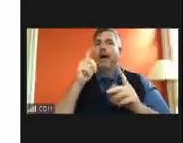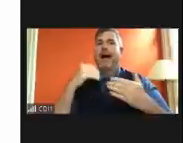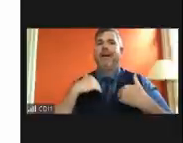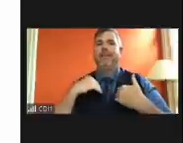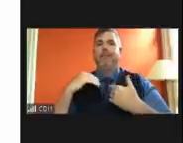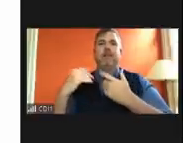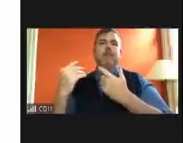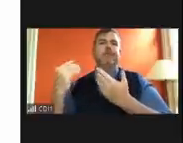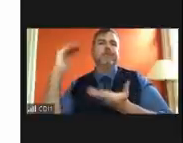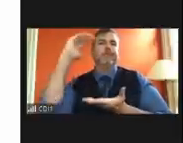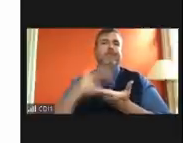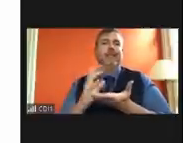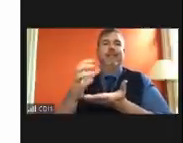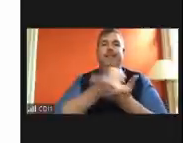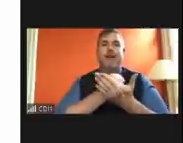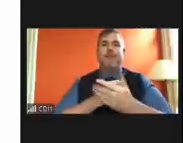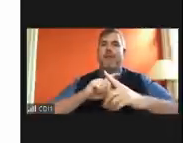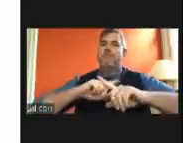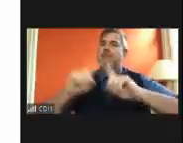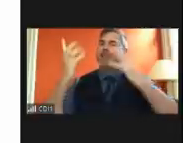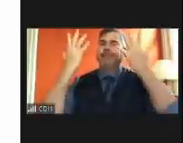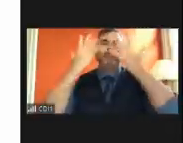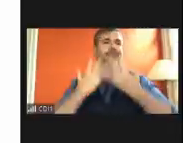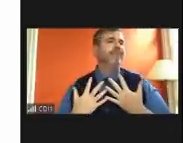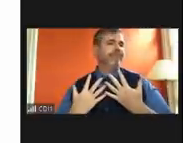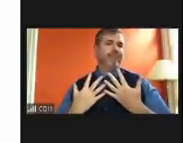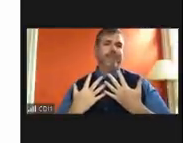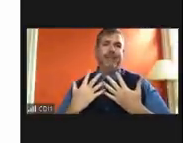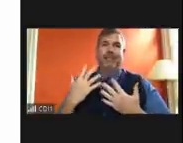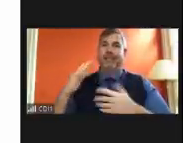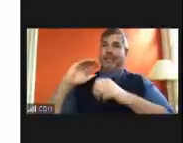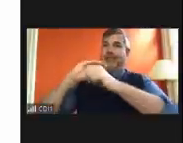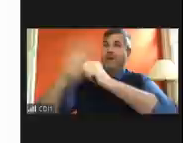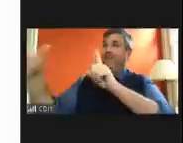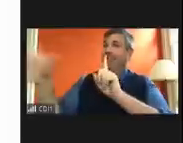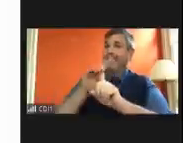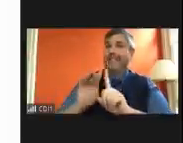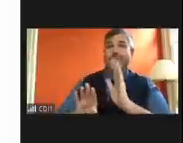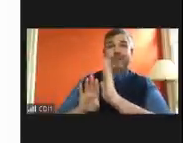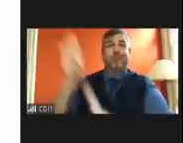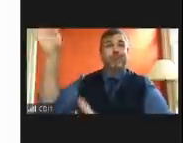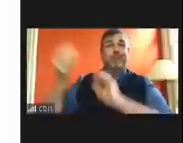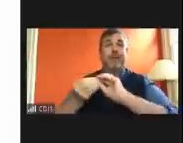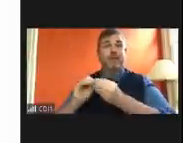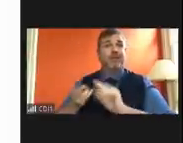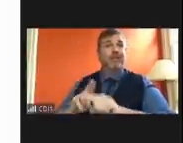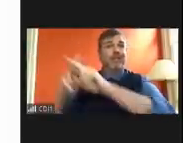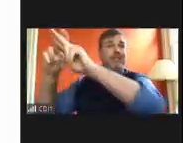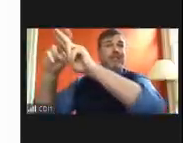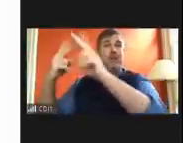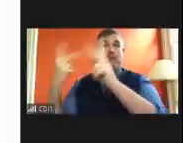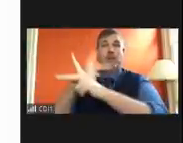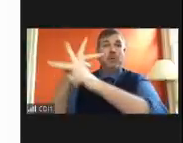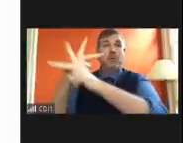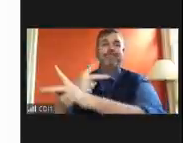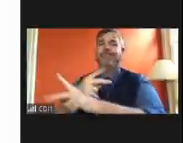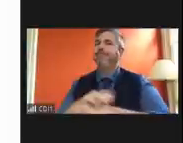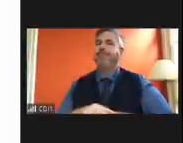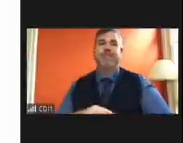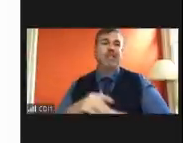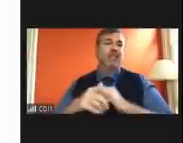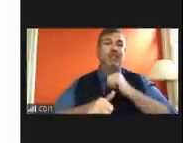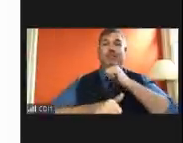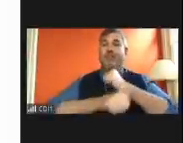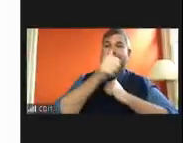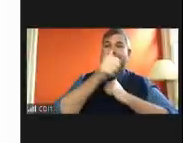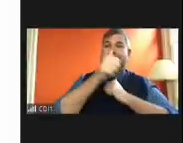to what I've just described in terms of evidence of increased transmission, the risk benefit shifted, and we